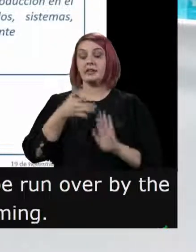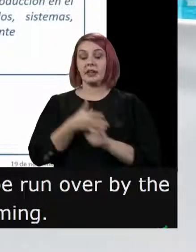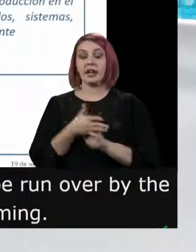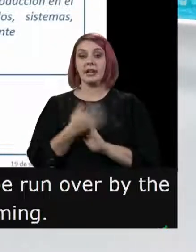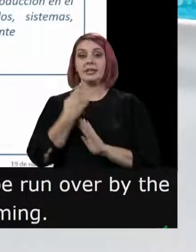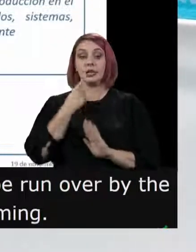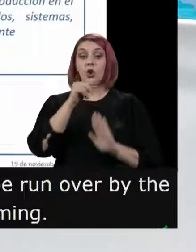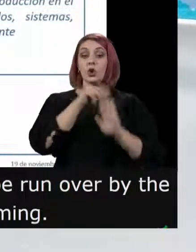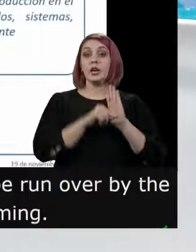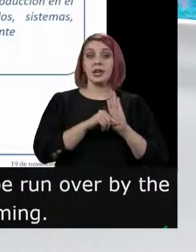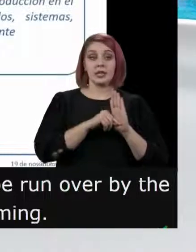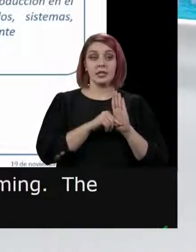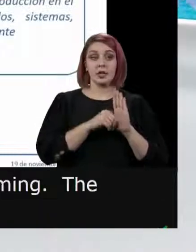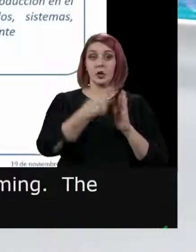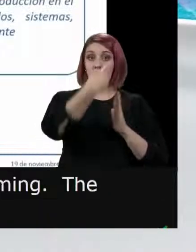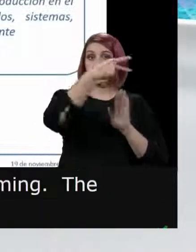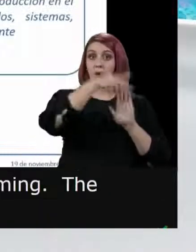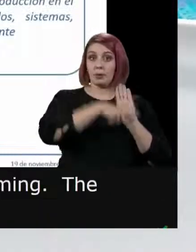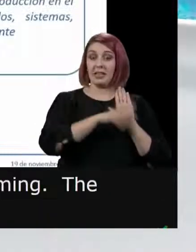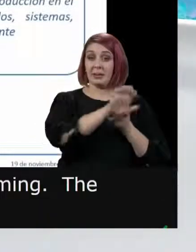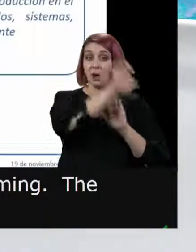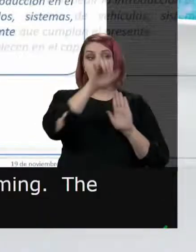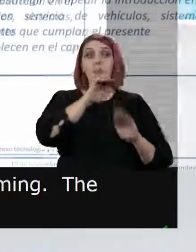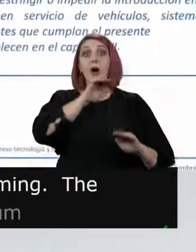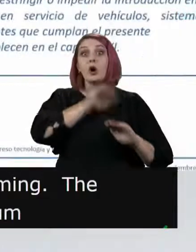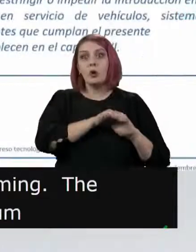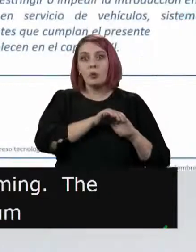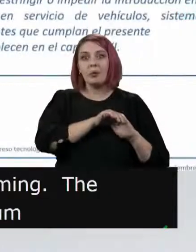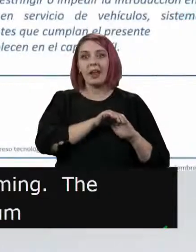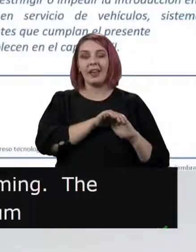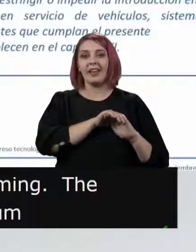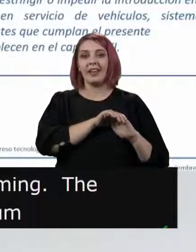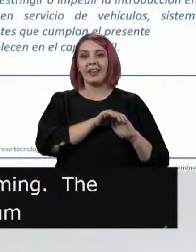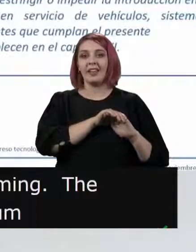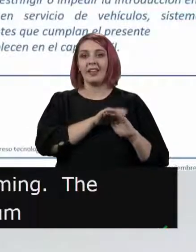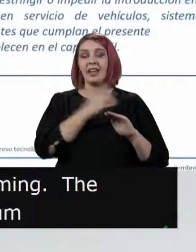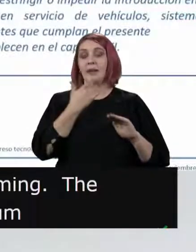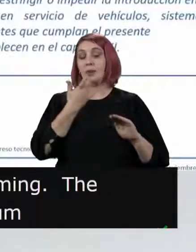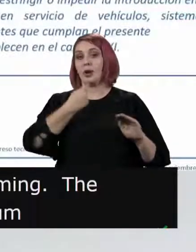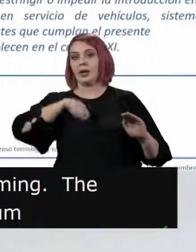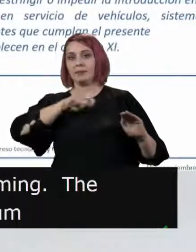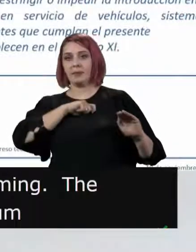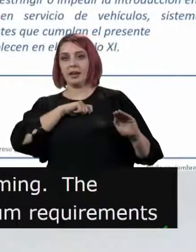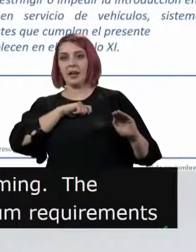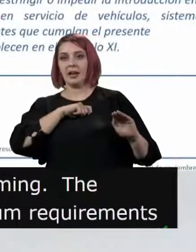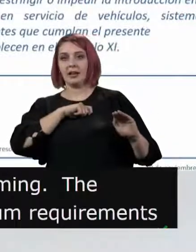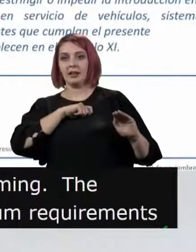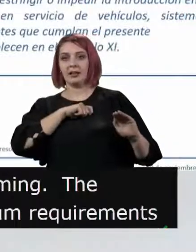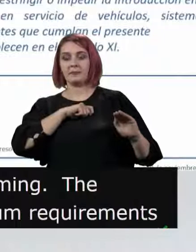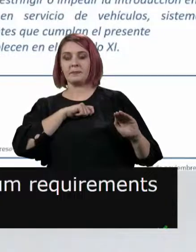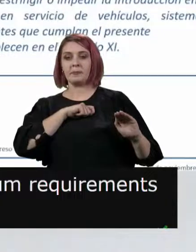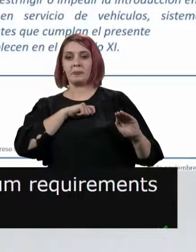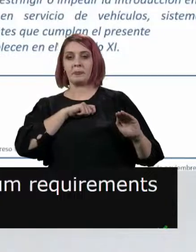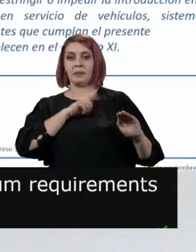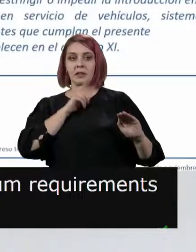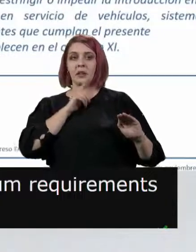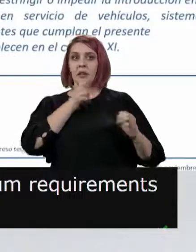states minimum and maximum requirements for member states. Un Estado miembro como España no puede